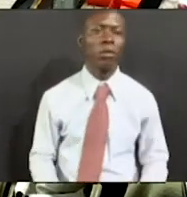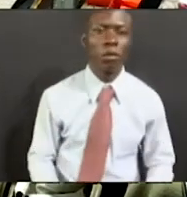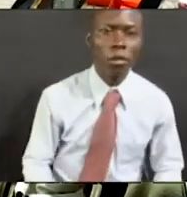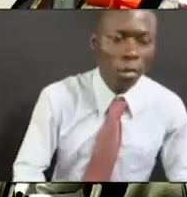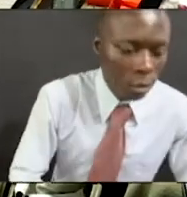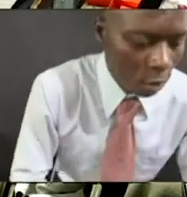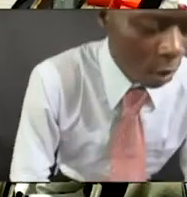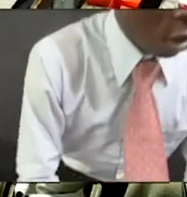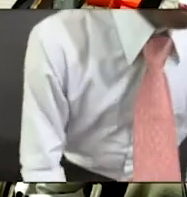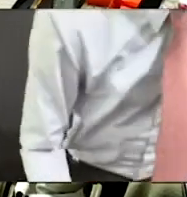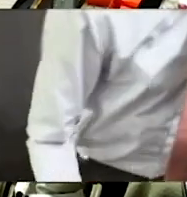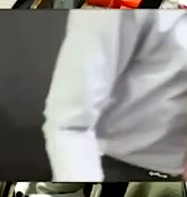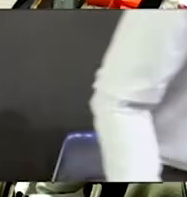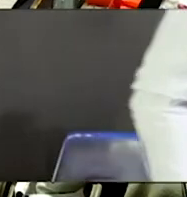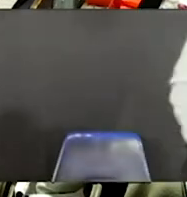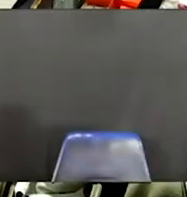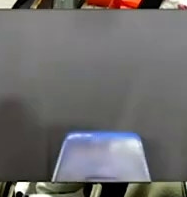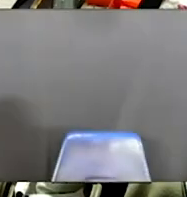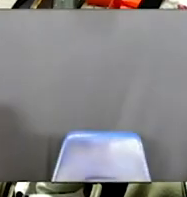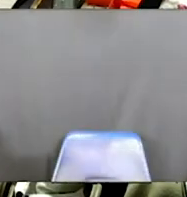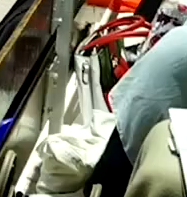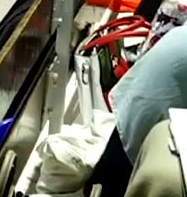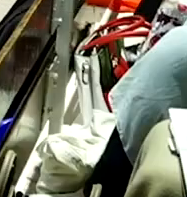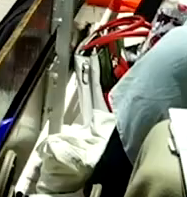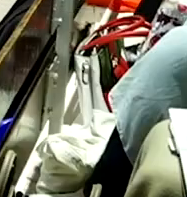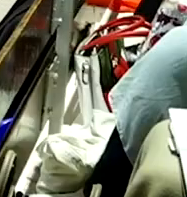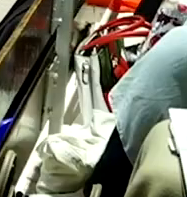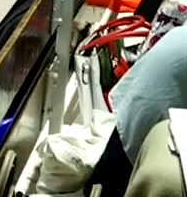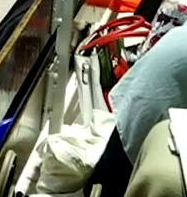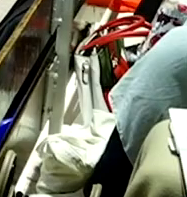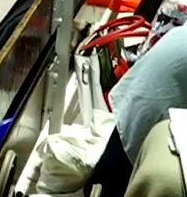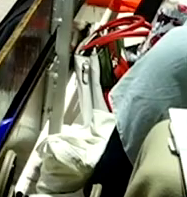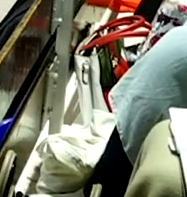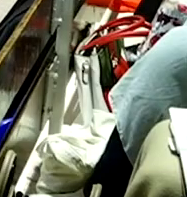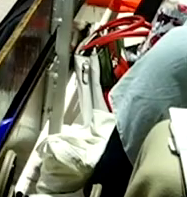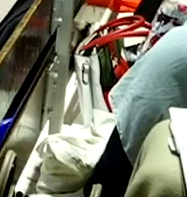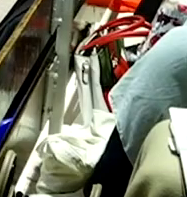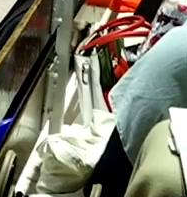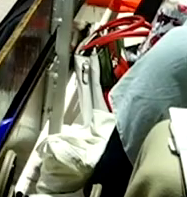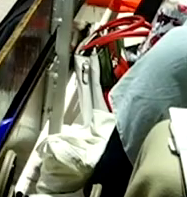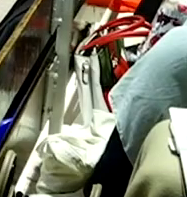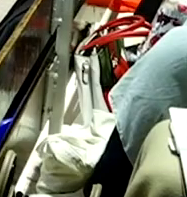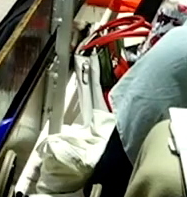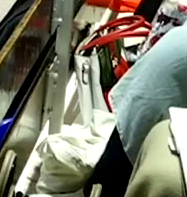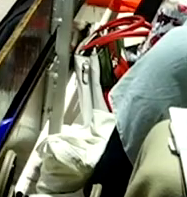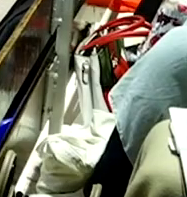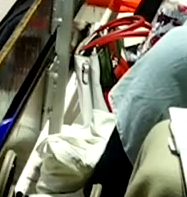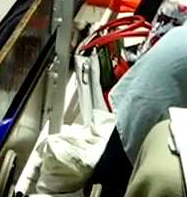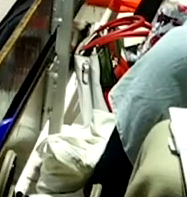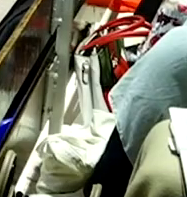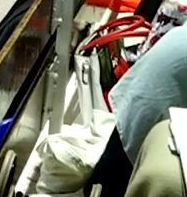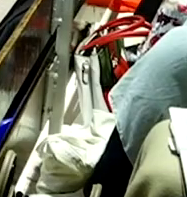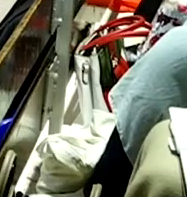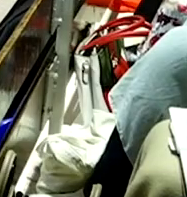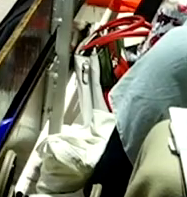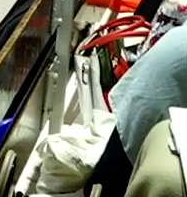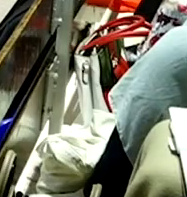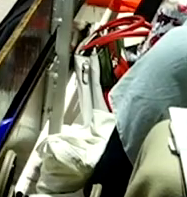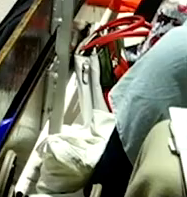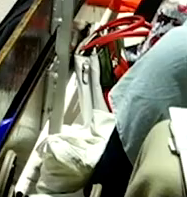quitters. So this person, each and every day, he will come. He will come and he will fight. And he will